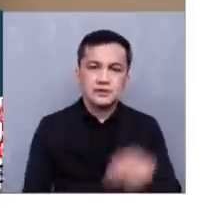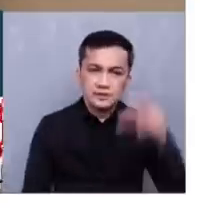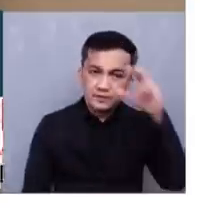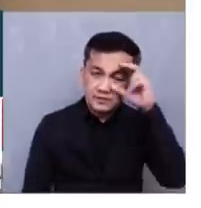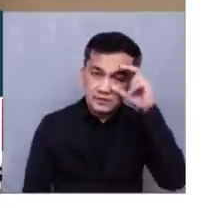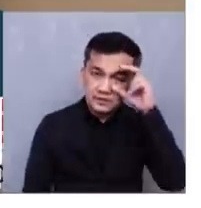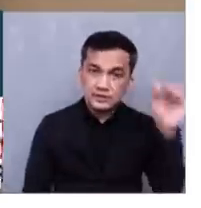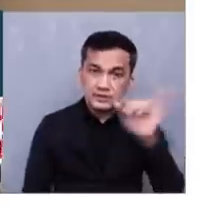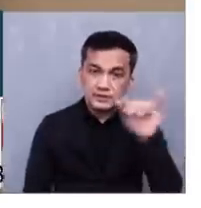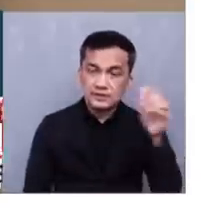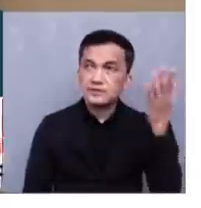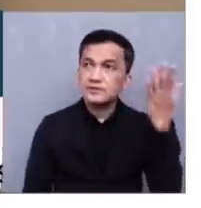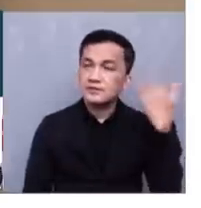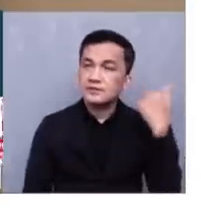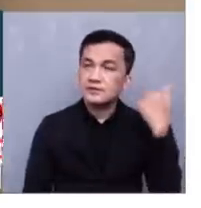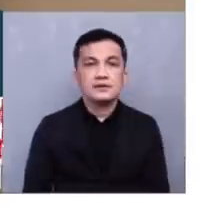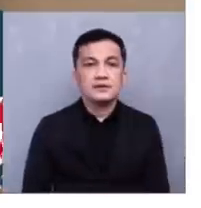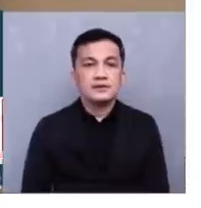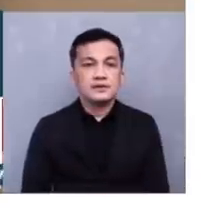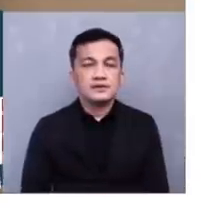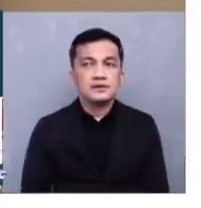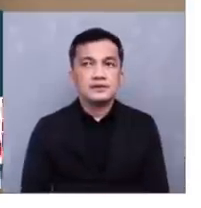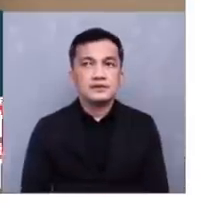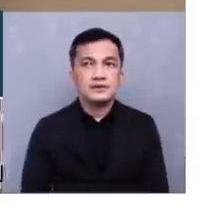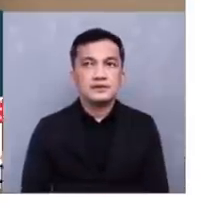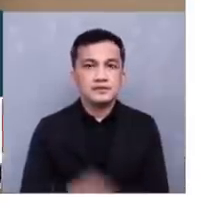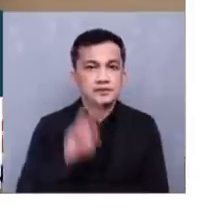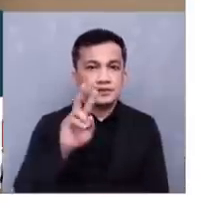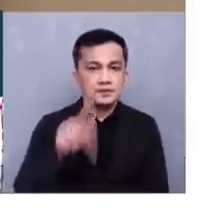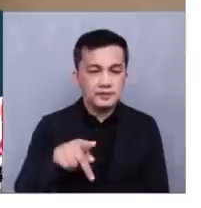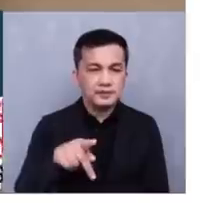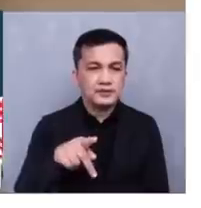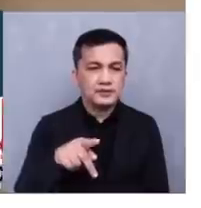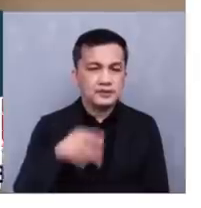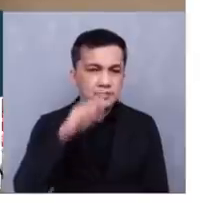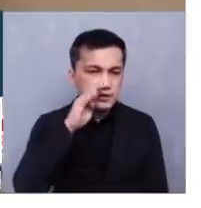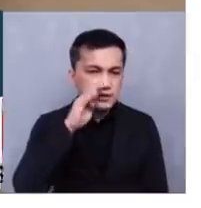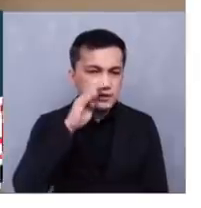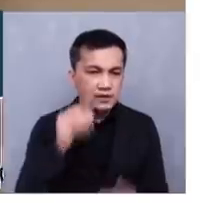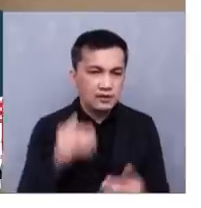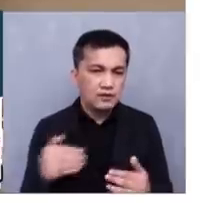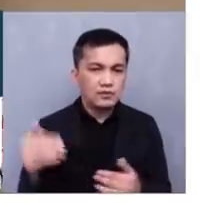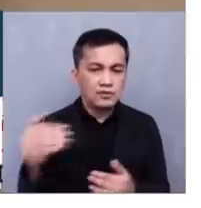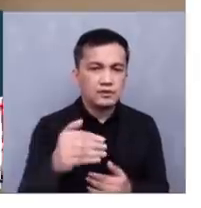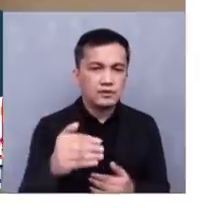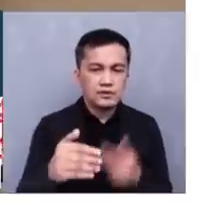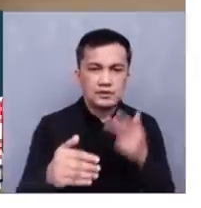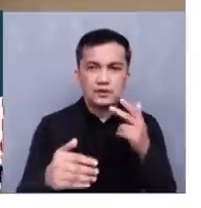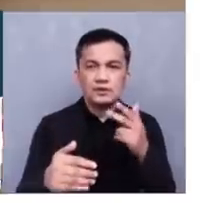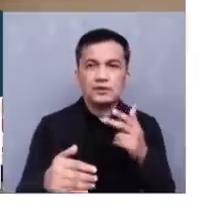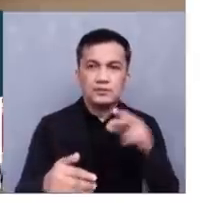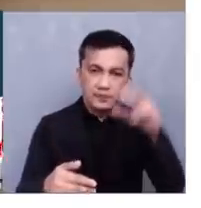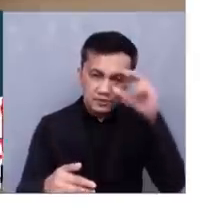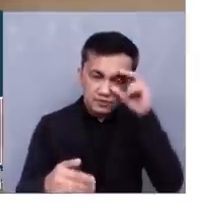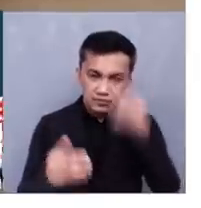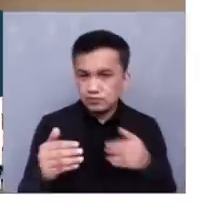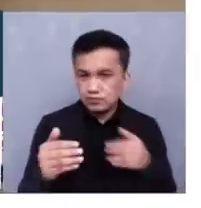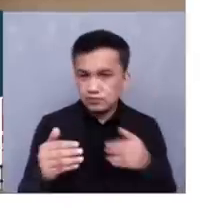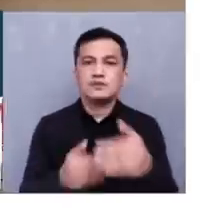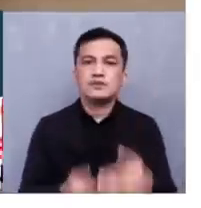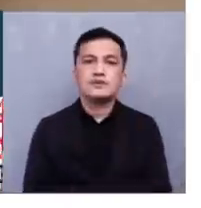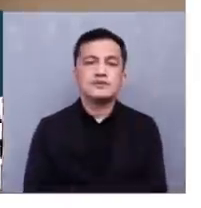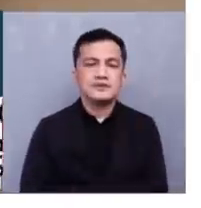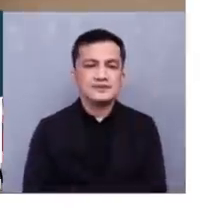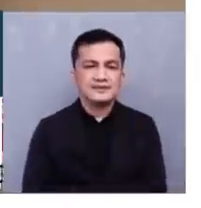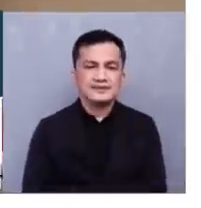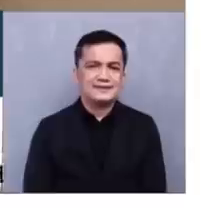that time, was si Vice President Binay was ahead, and Pinoy came from. So it's still a free for